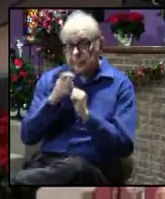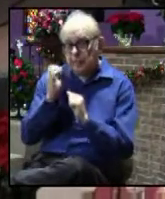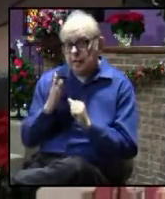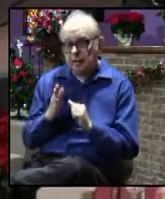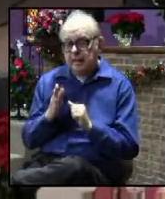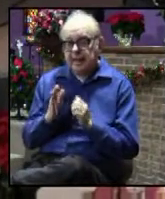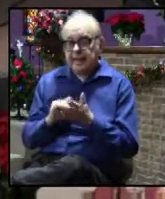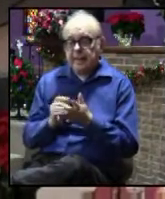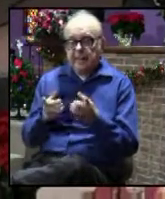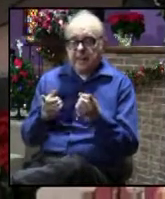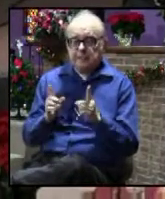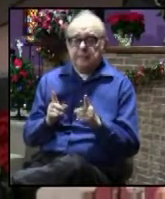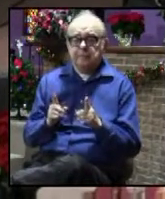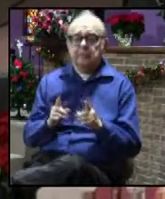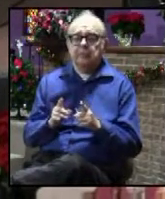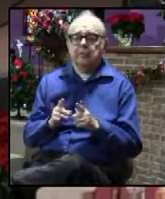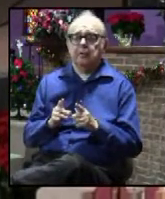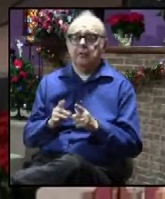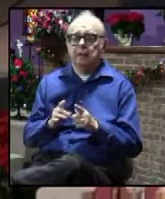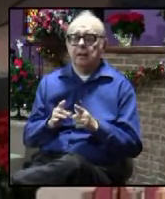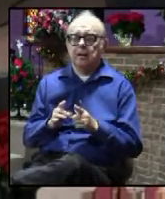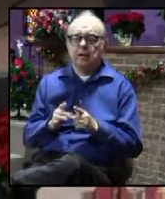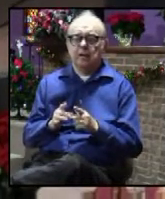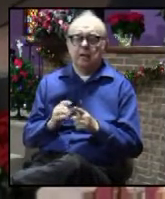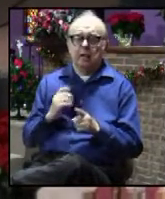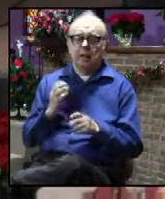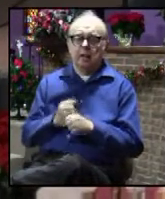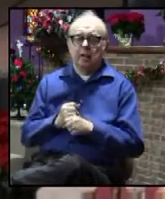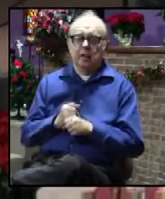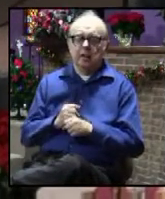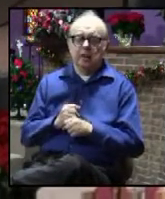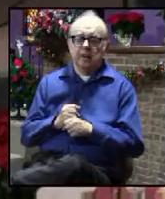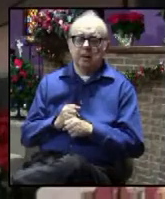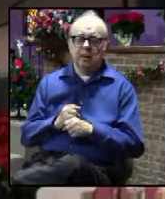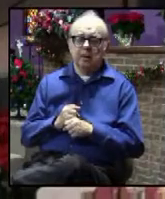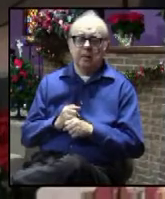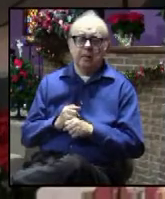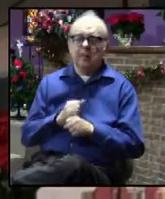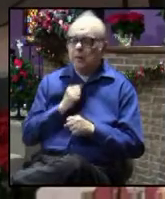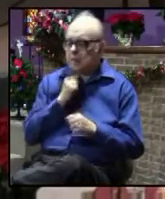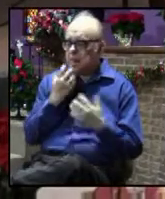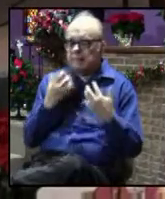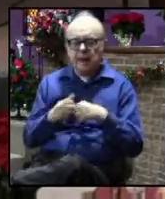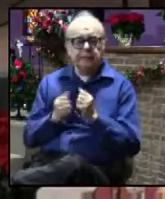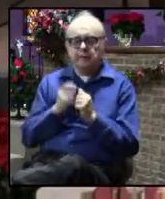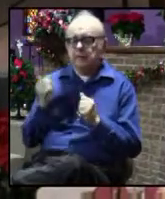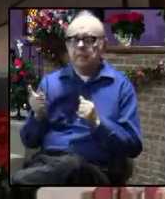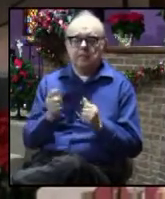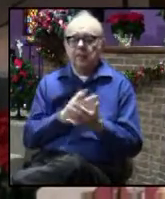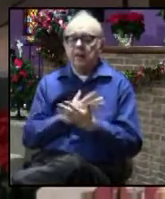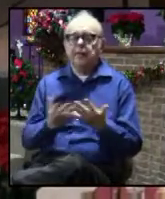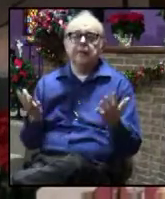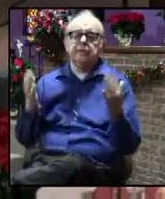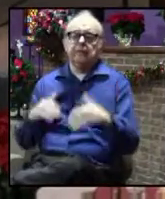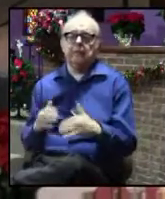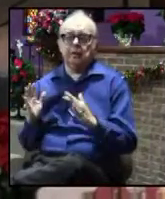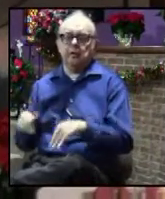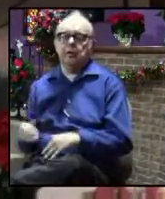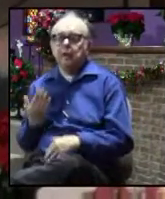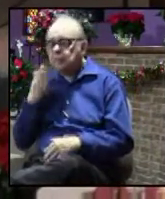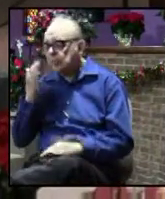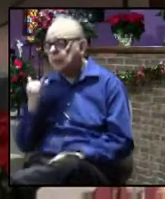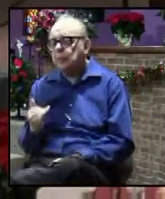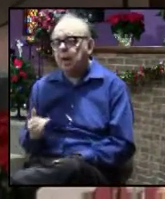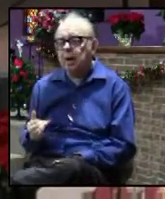that are happening. And we've gotten out of rhythm and out of step with Him. And things begin to fall apart. And we don't know